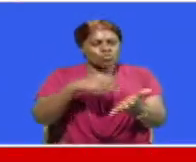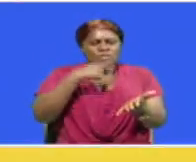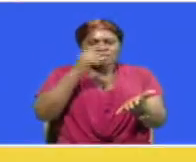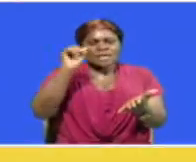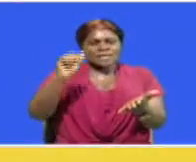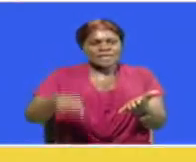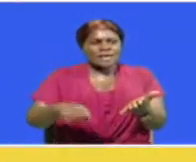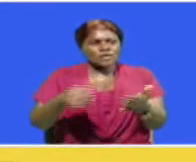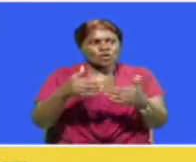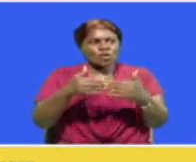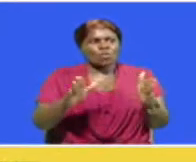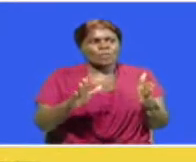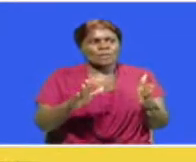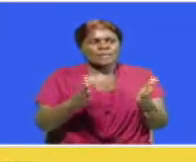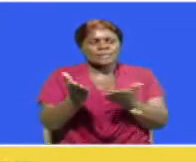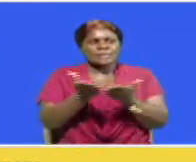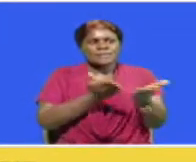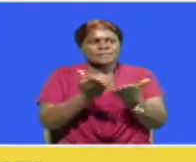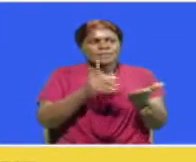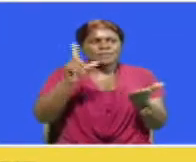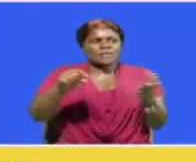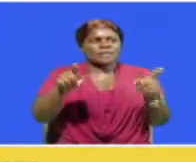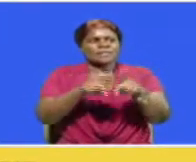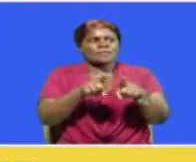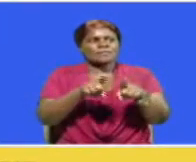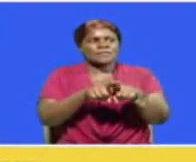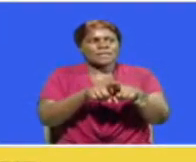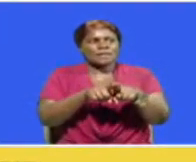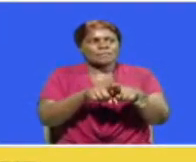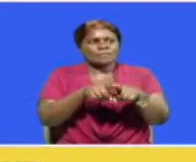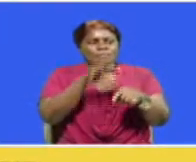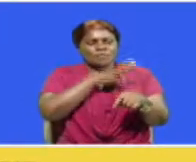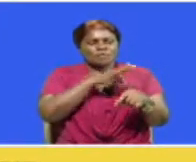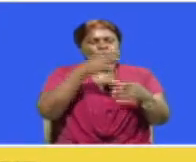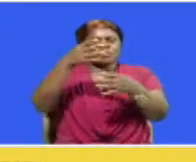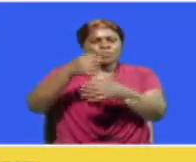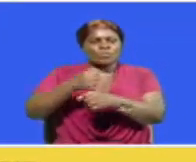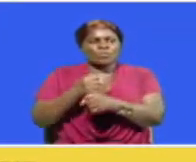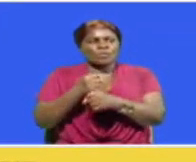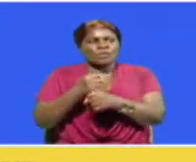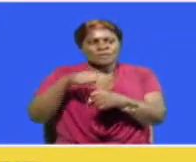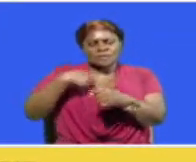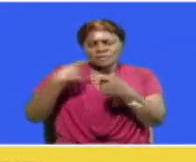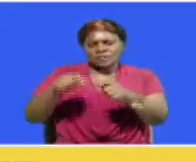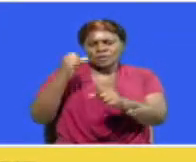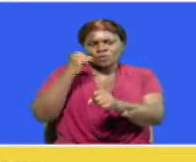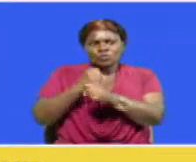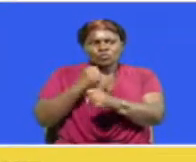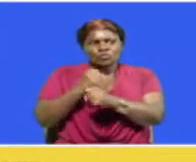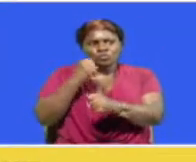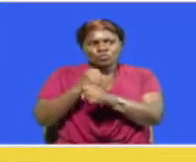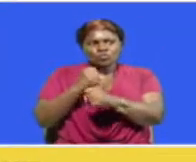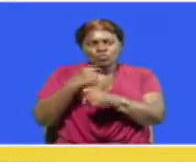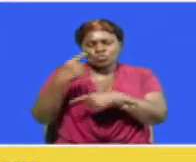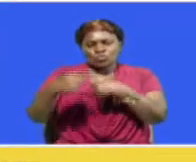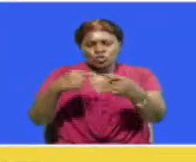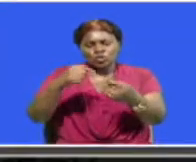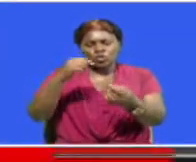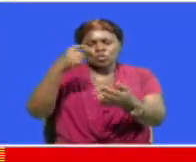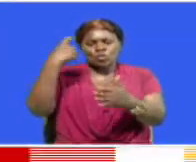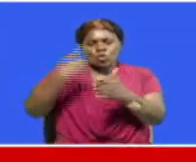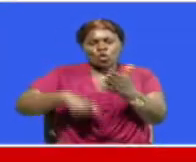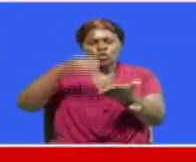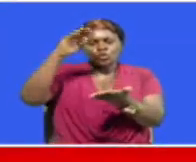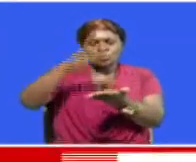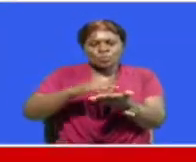yes, we are offering the most affordable services, we are also a profitable company, all right? And what we are trying to do is to keep our costs down,